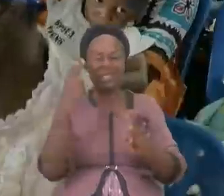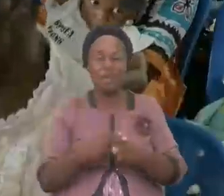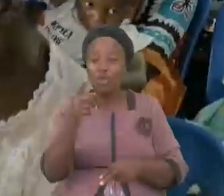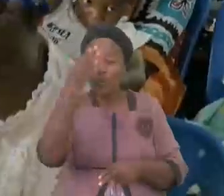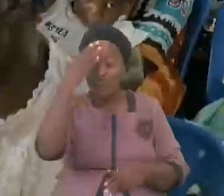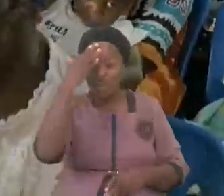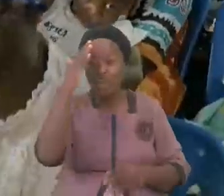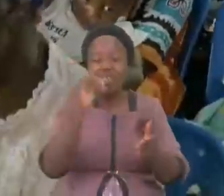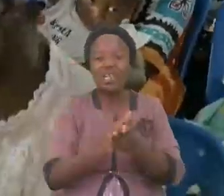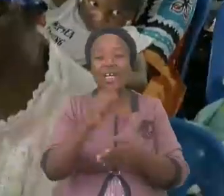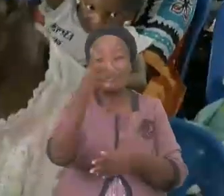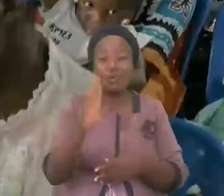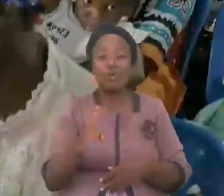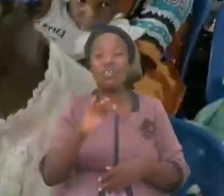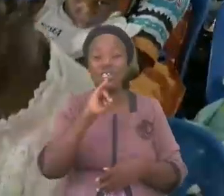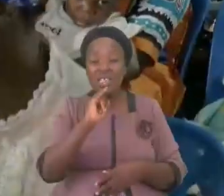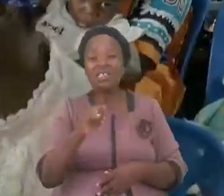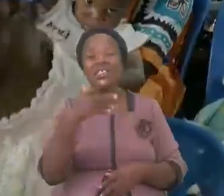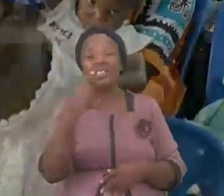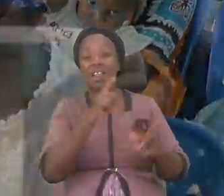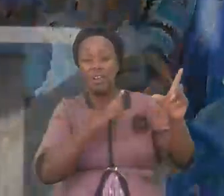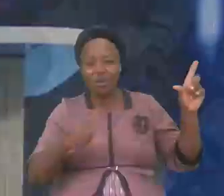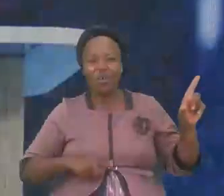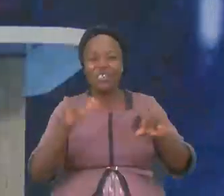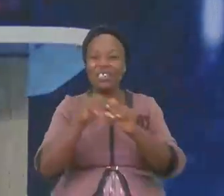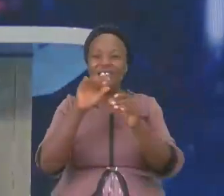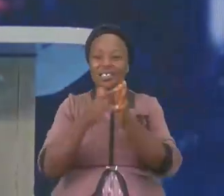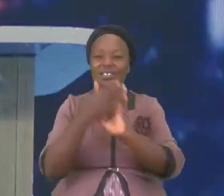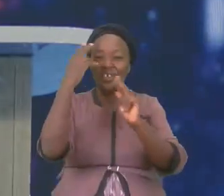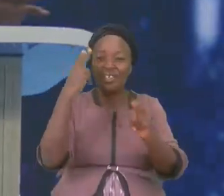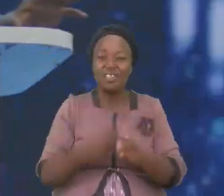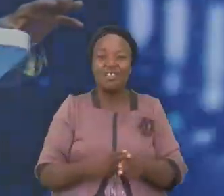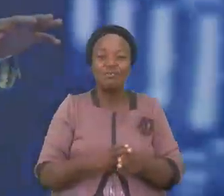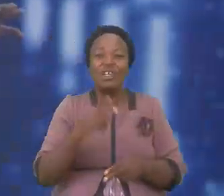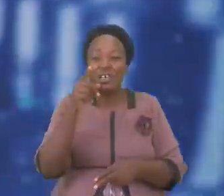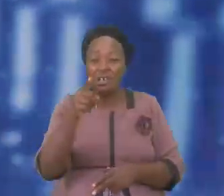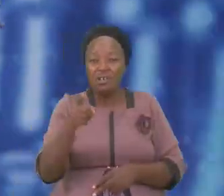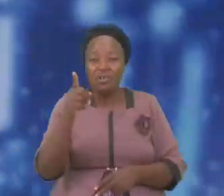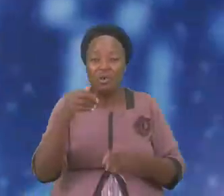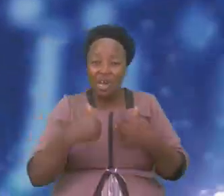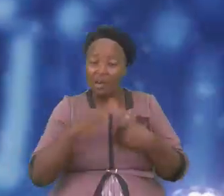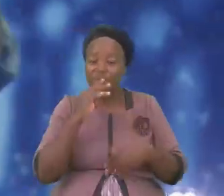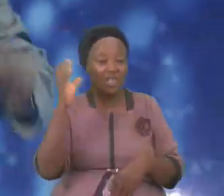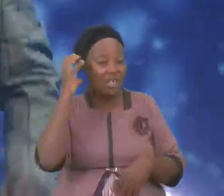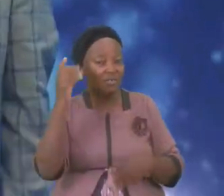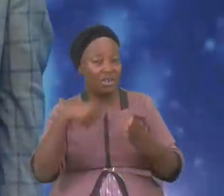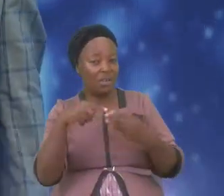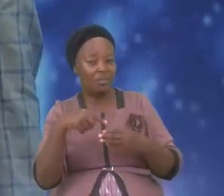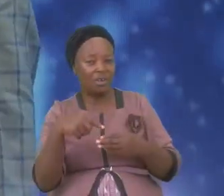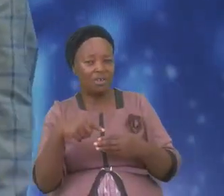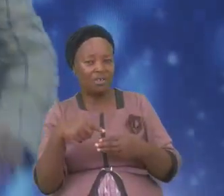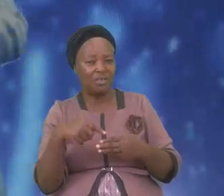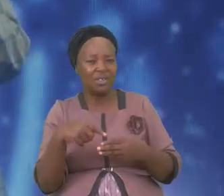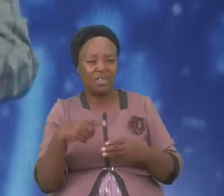Lord. You have been hearing about the, you know, GCK, the gospel for